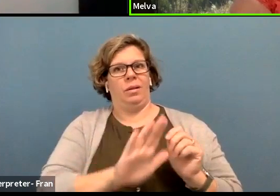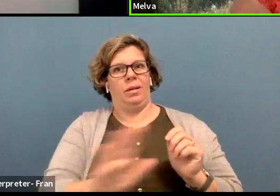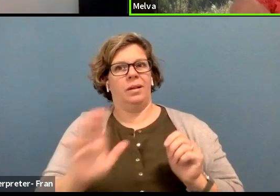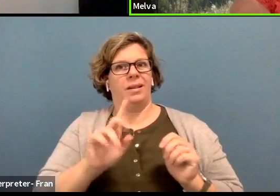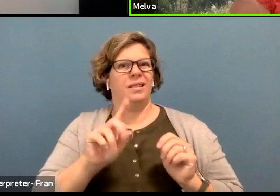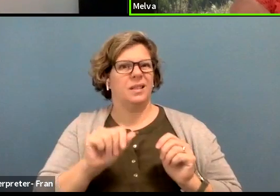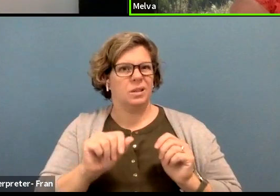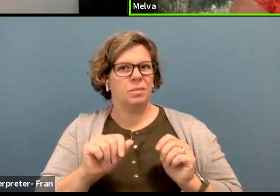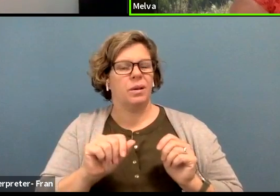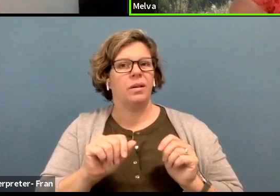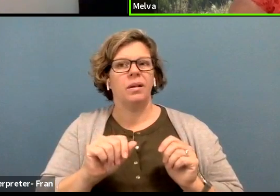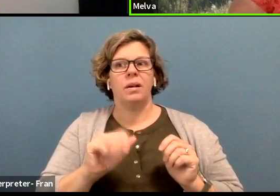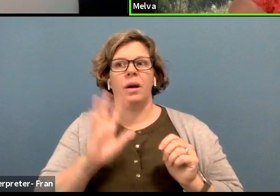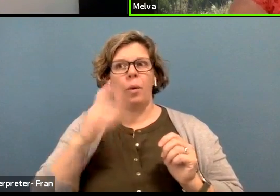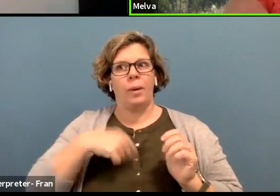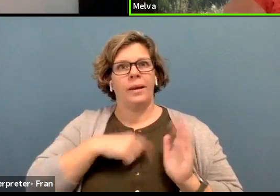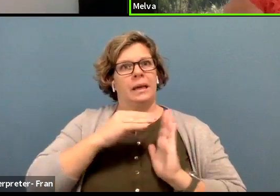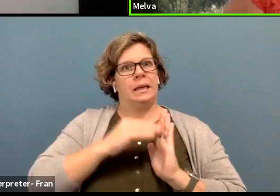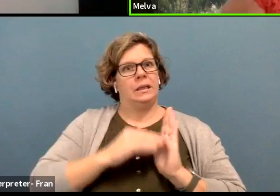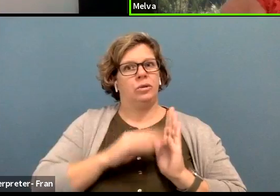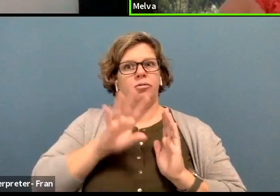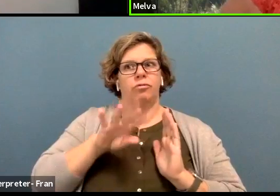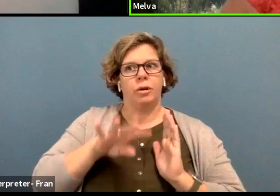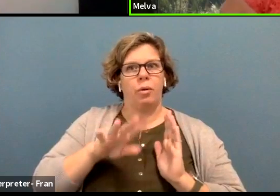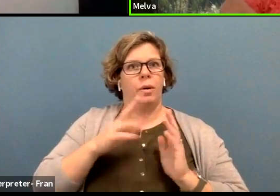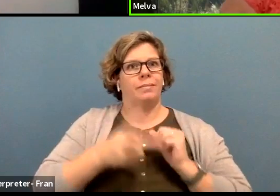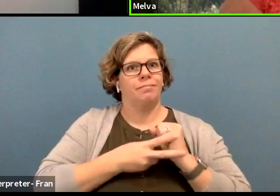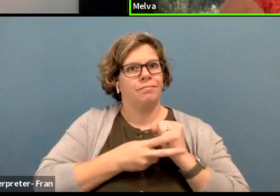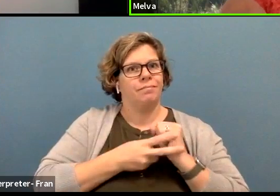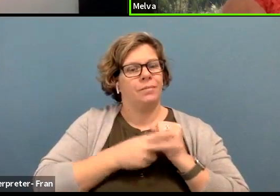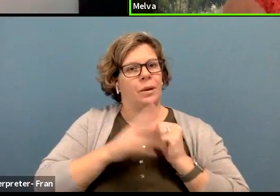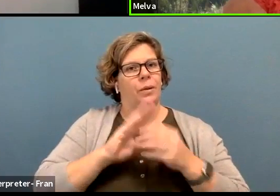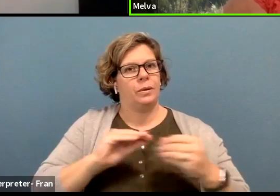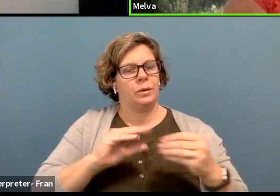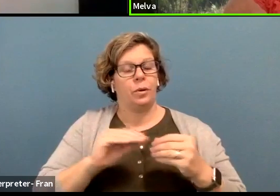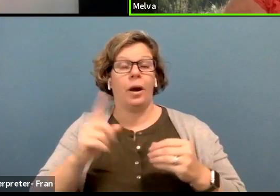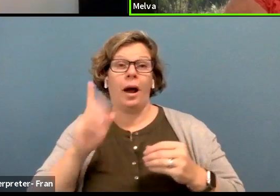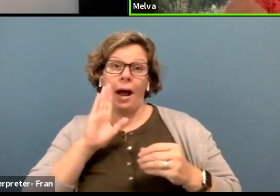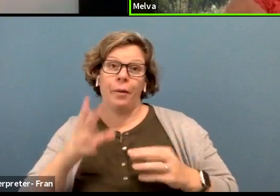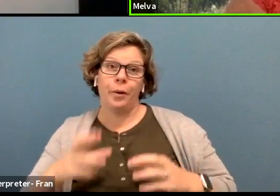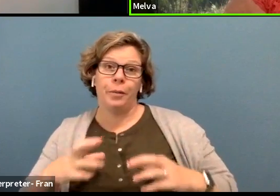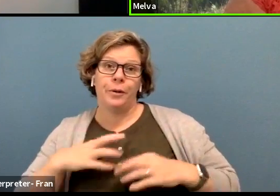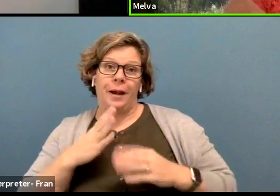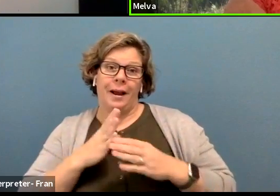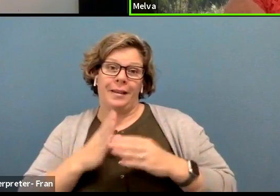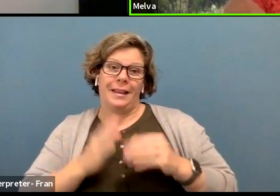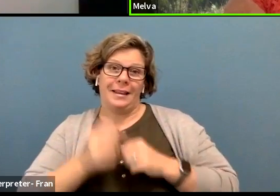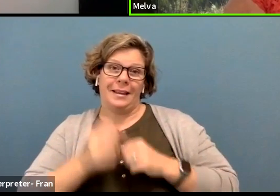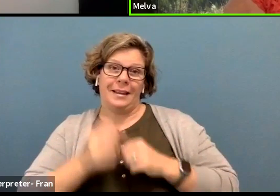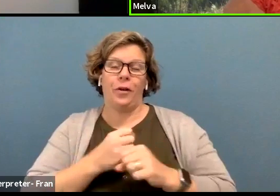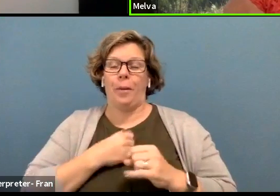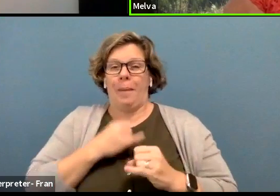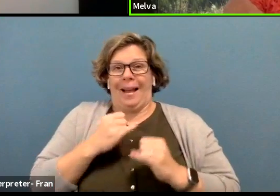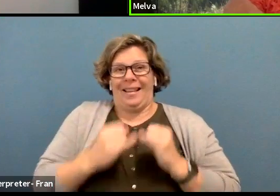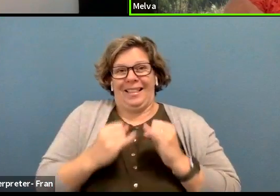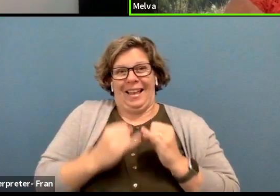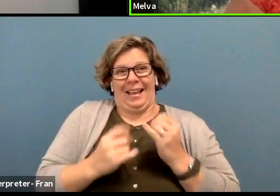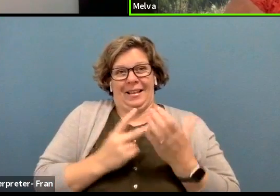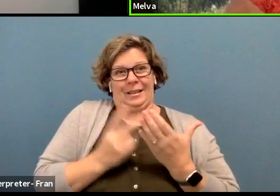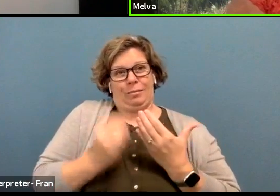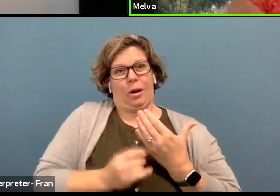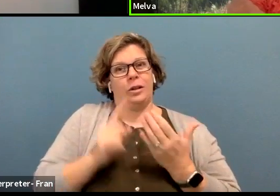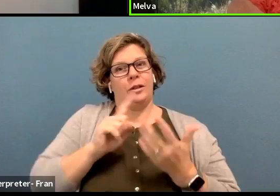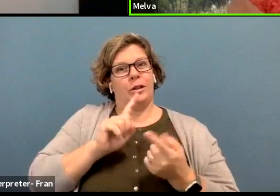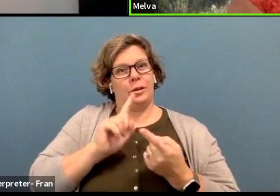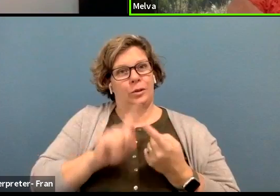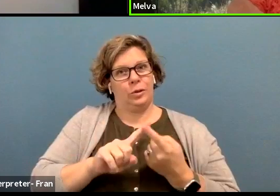need to record those stories. And so I'm going to be retiring at the end of the year. So one of my last projects is to